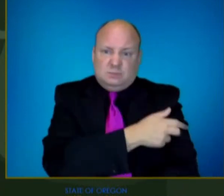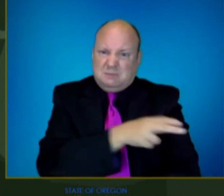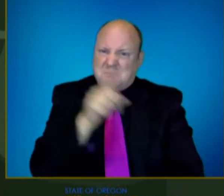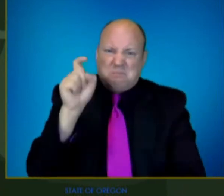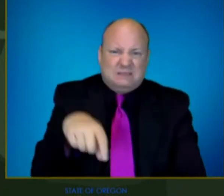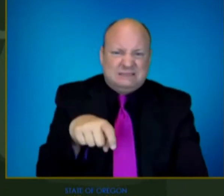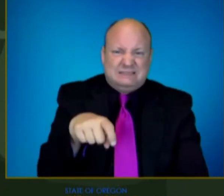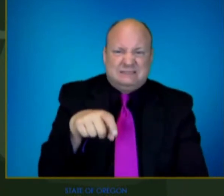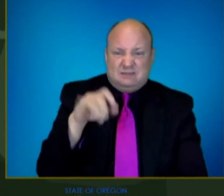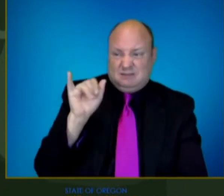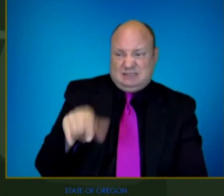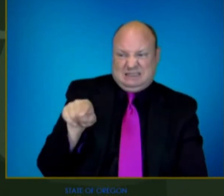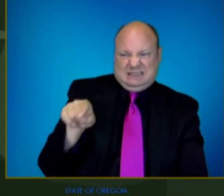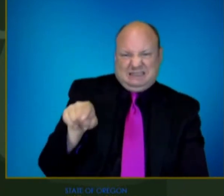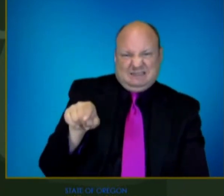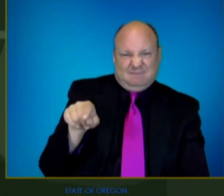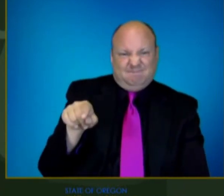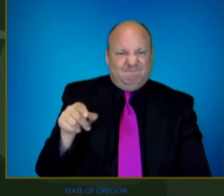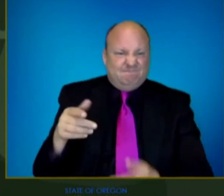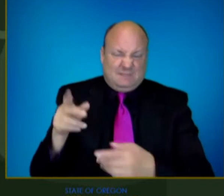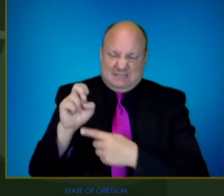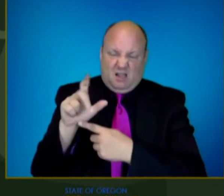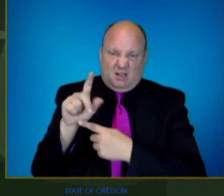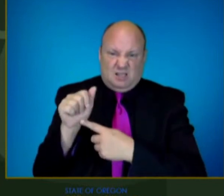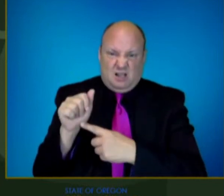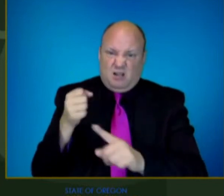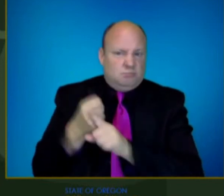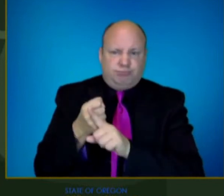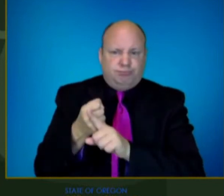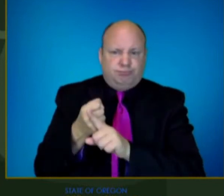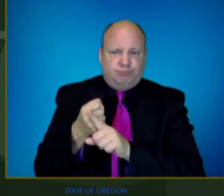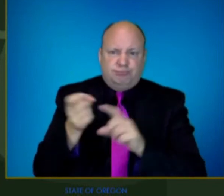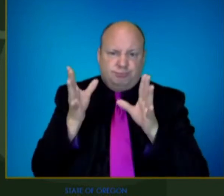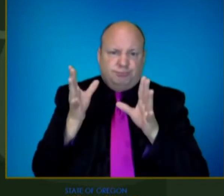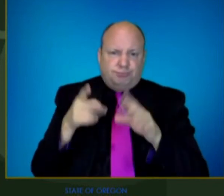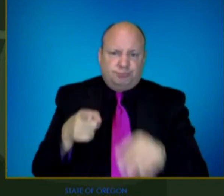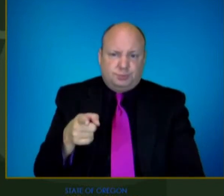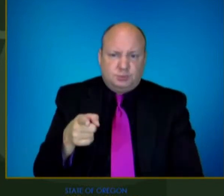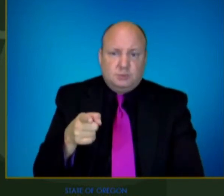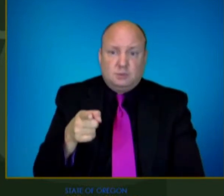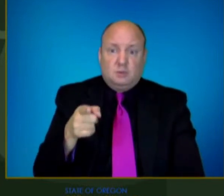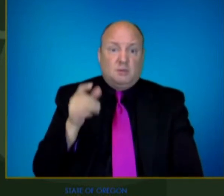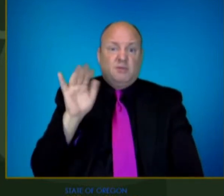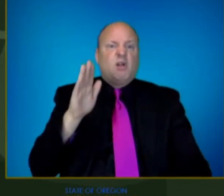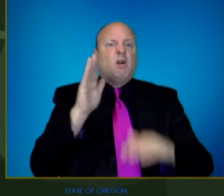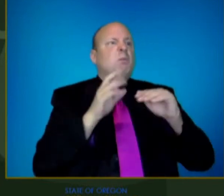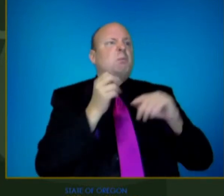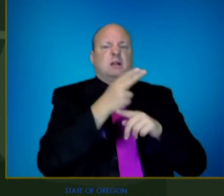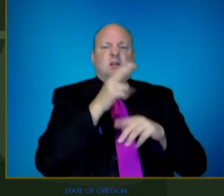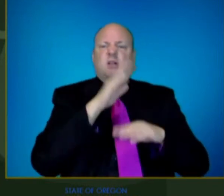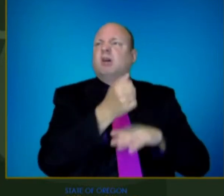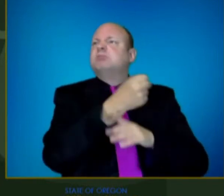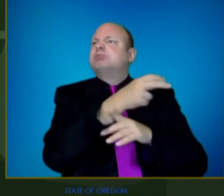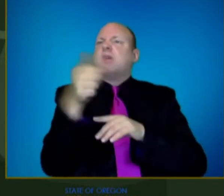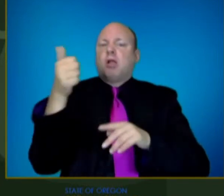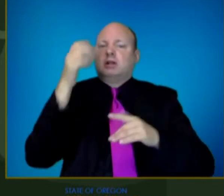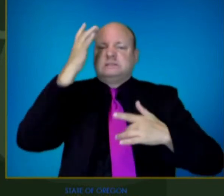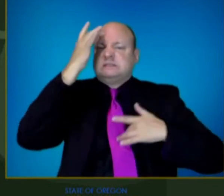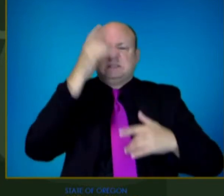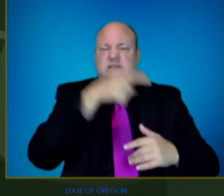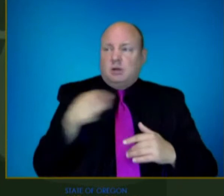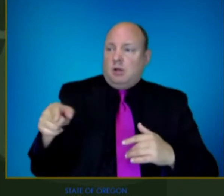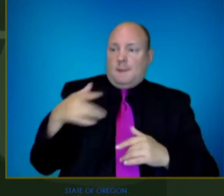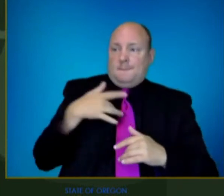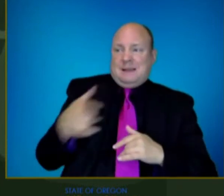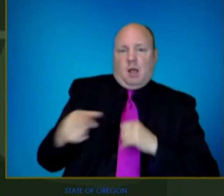appears to make people sicker, on average, patients are having to stay in the hospital longer. Overcrowded hospitals have consequences for the lives